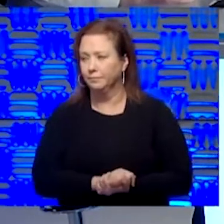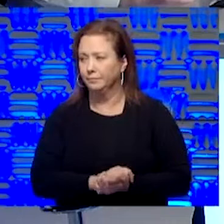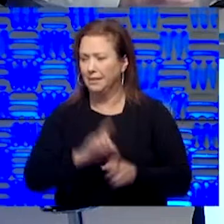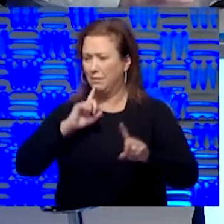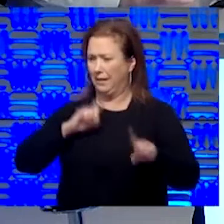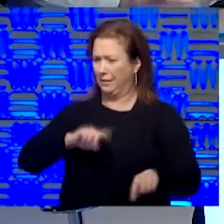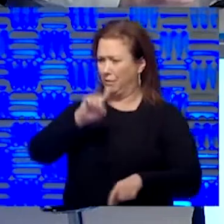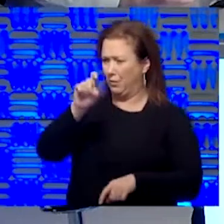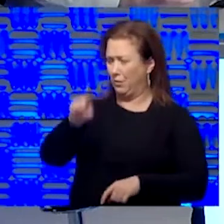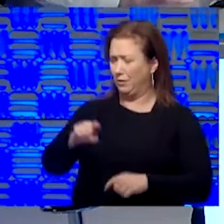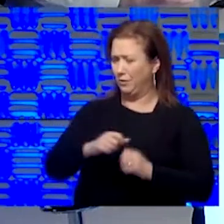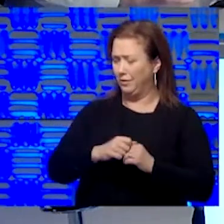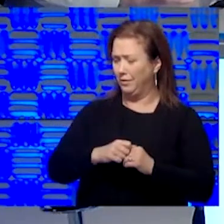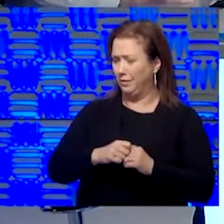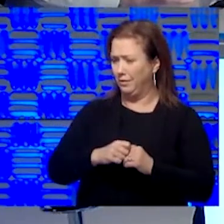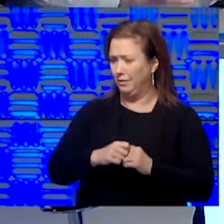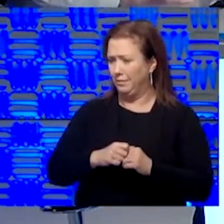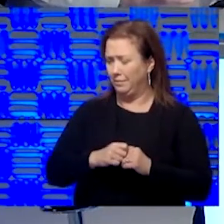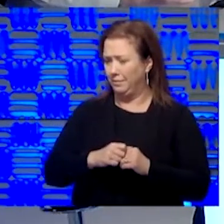your question?